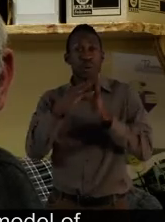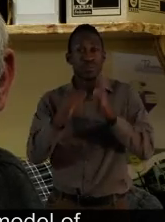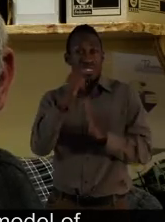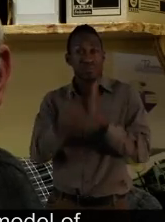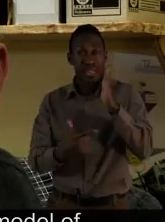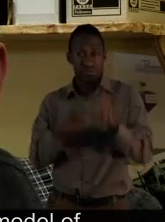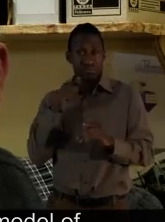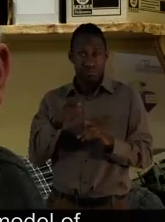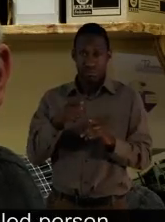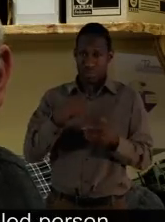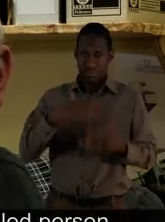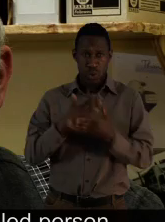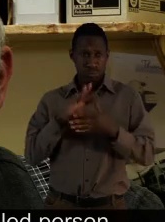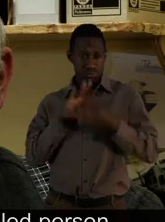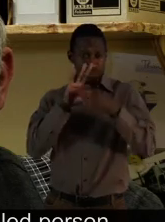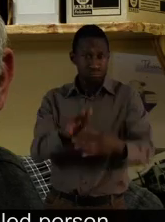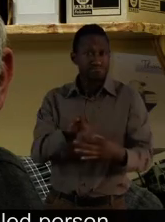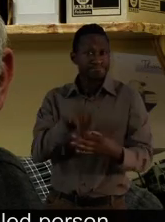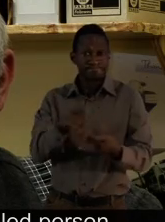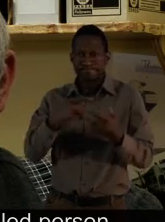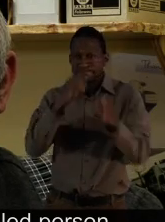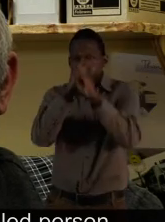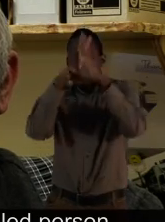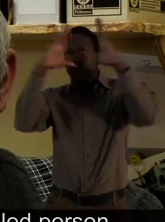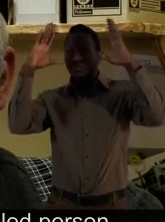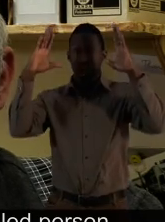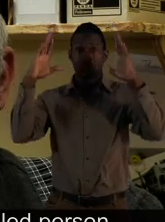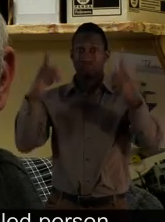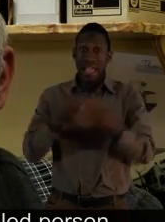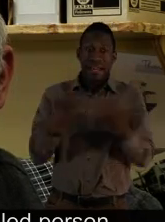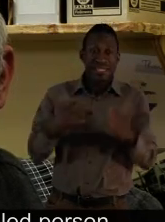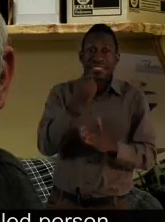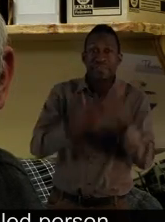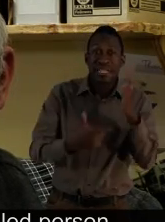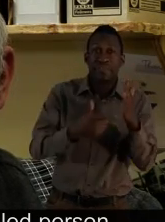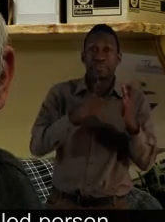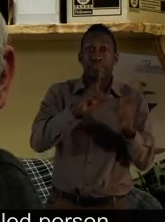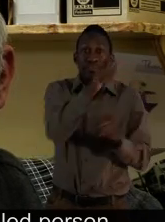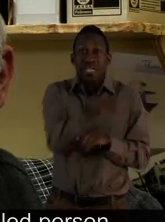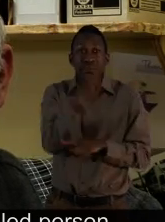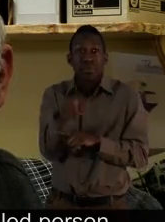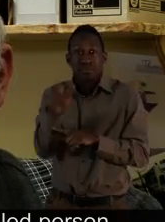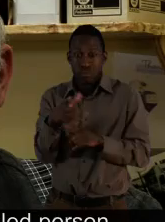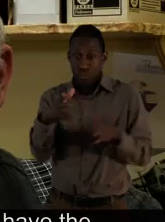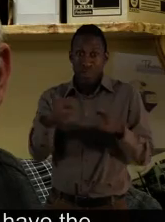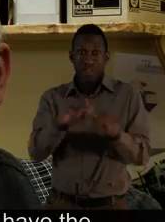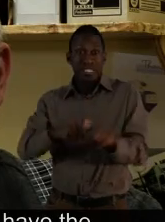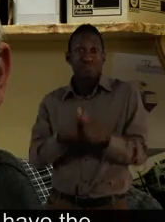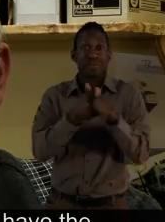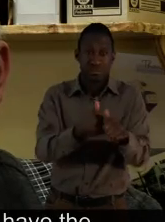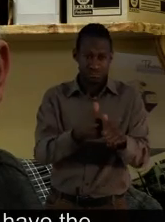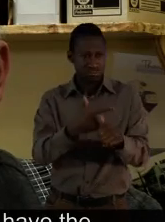always working on the emphasis that anybody, any disabled person, should be able to do the same